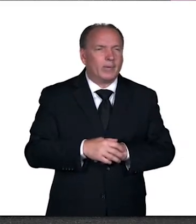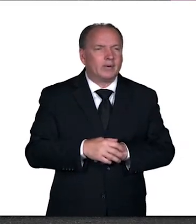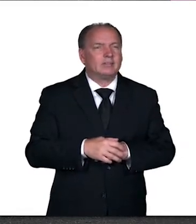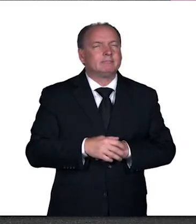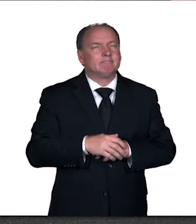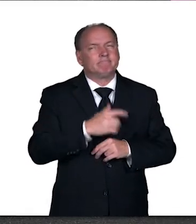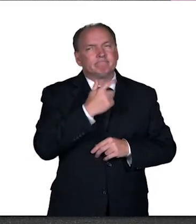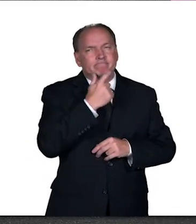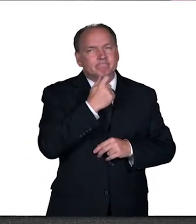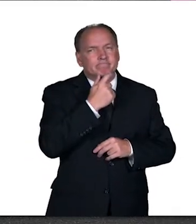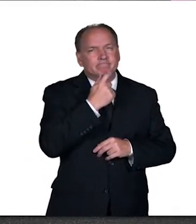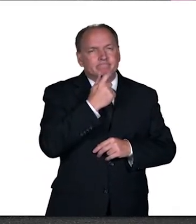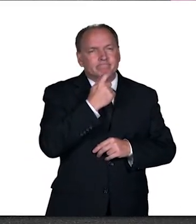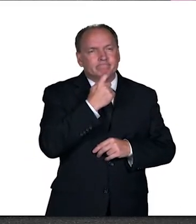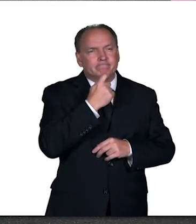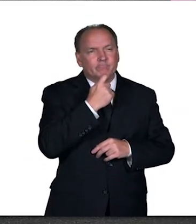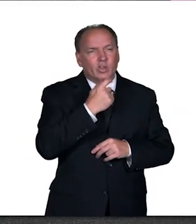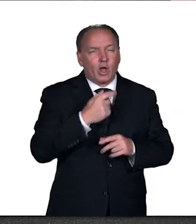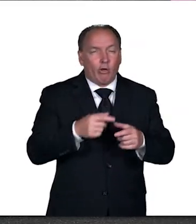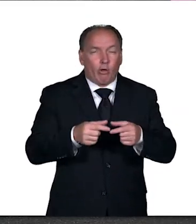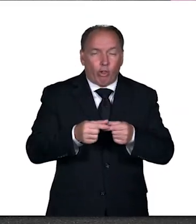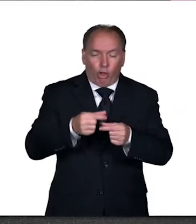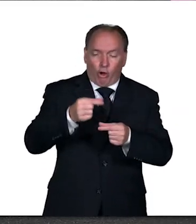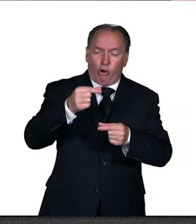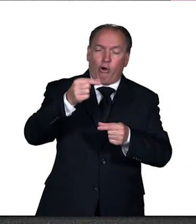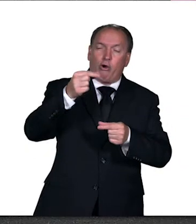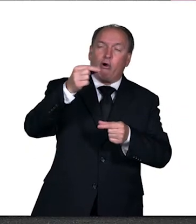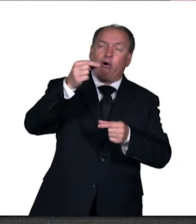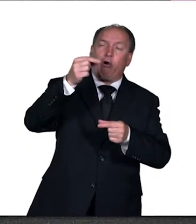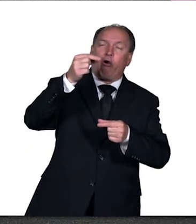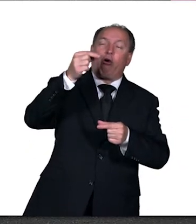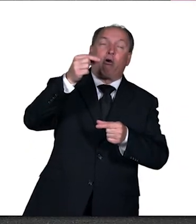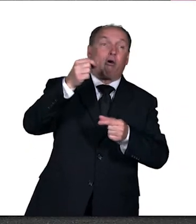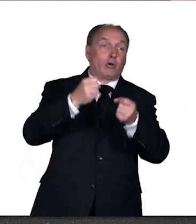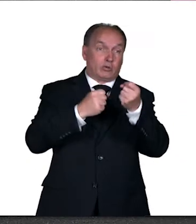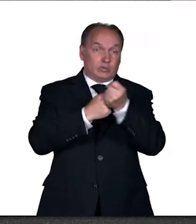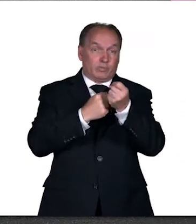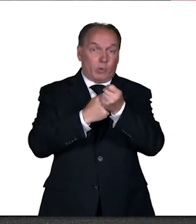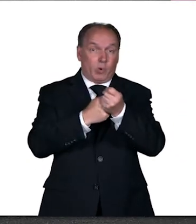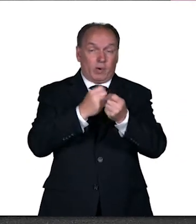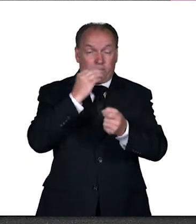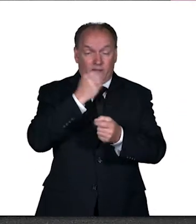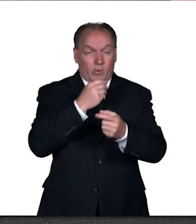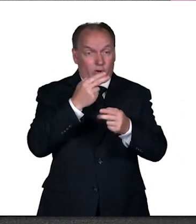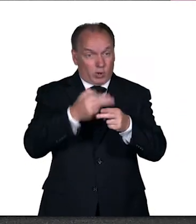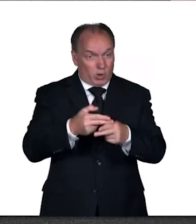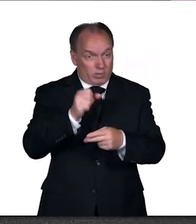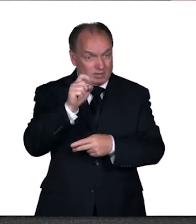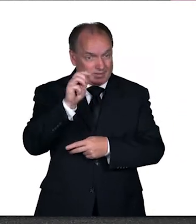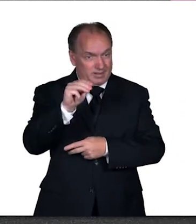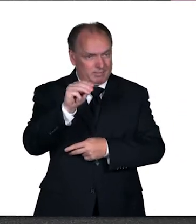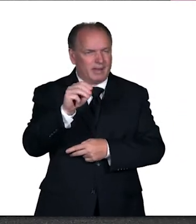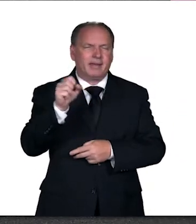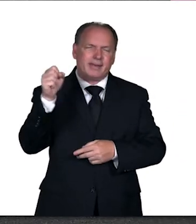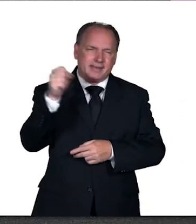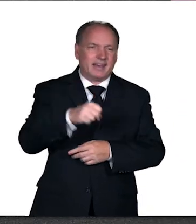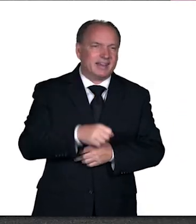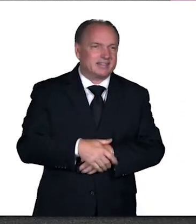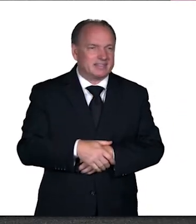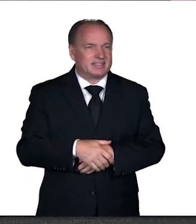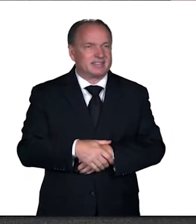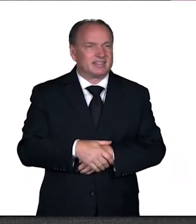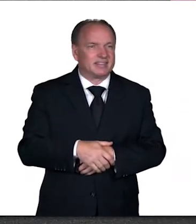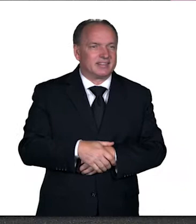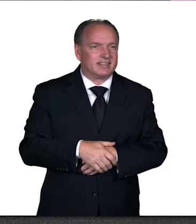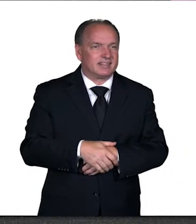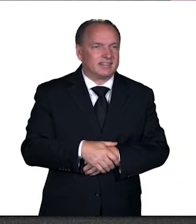No. Is this long part that supports the flower the stem? Yes,